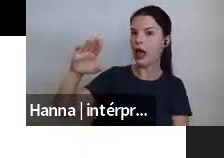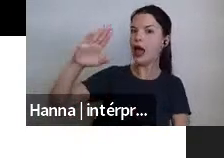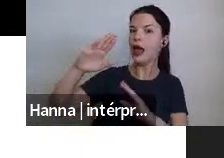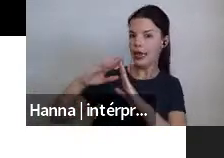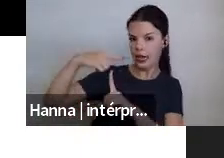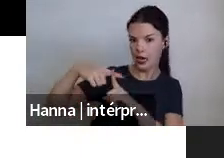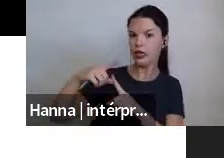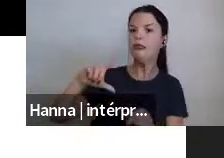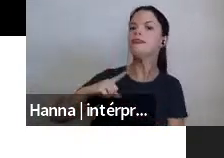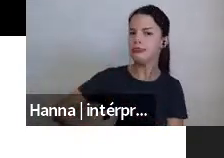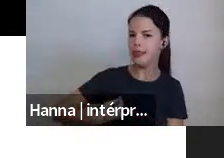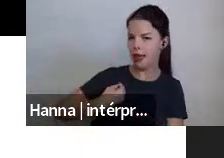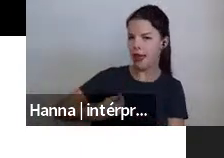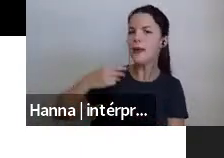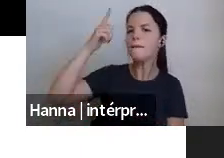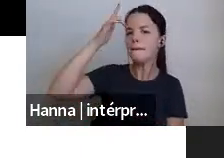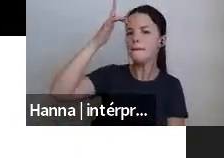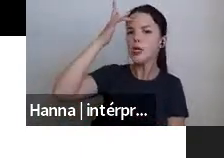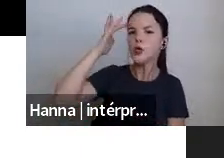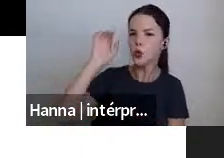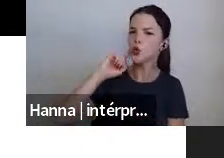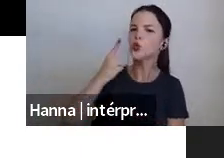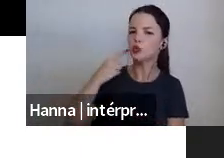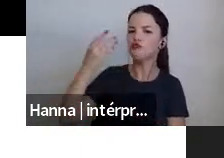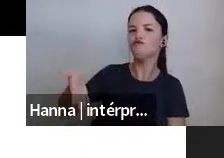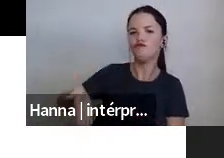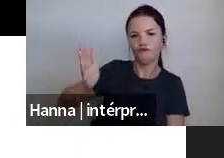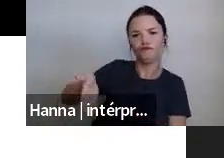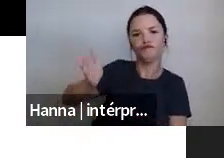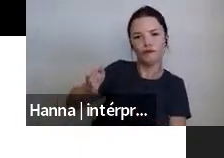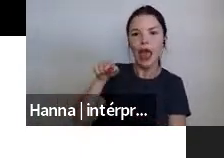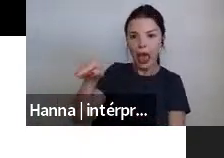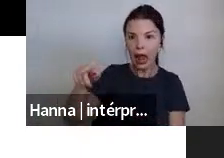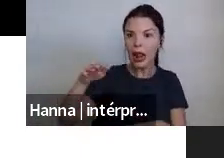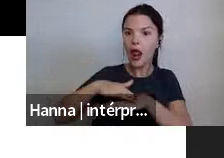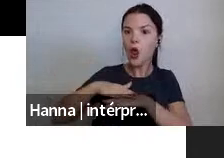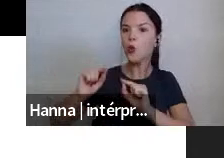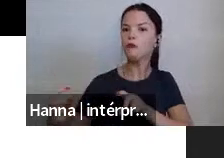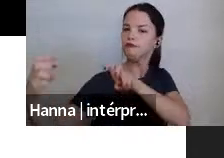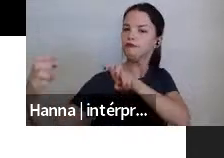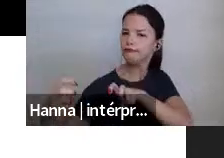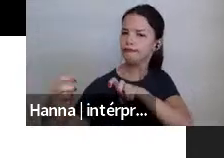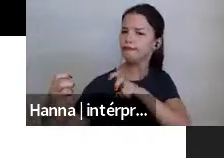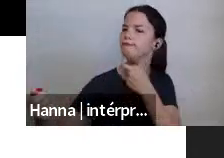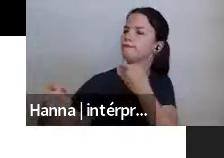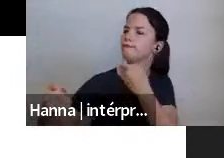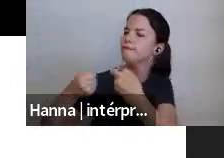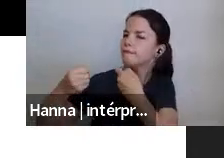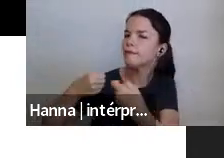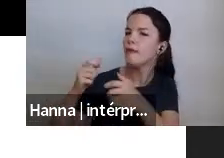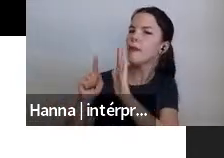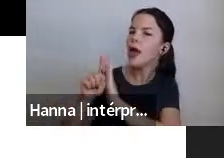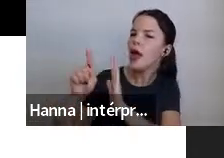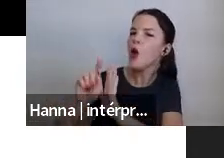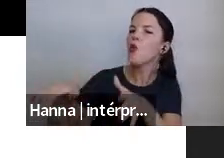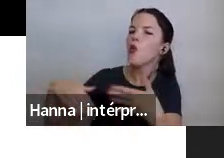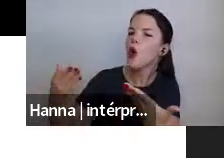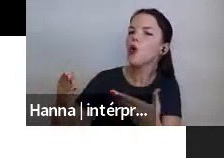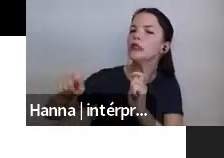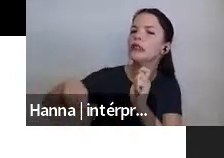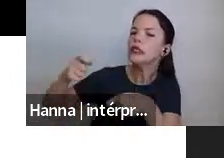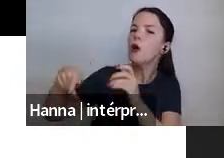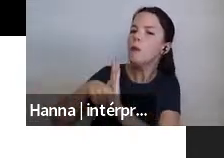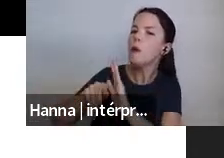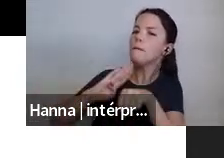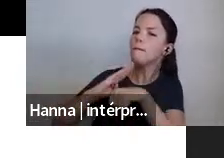deaf people usually go, and she interviewed them. She asked them signs for Curitiba's neighborhood,